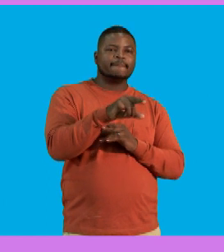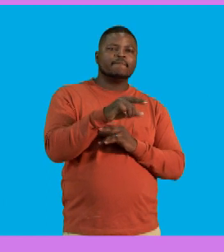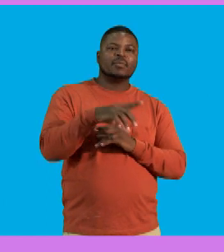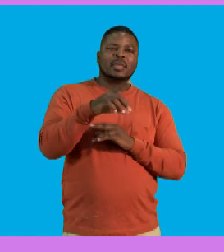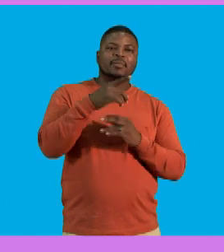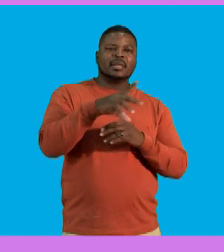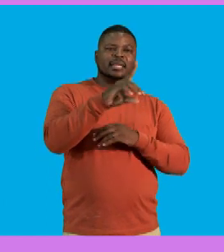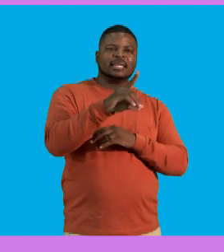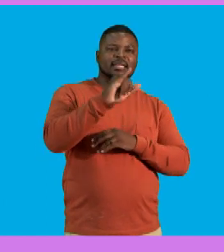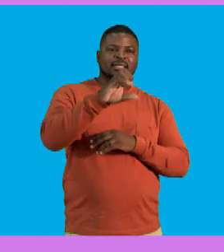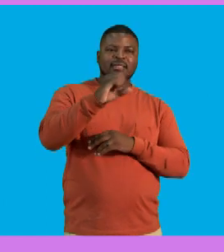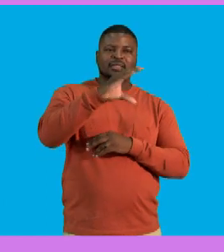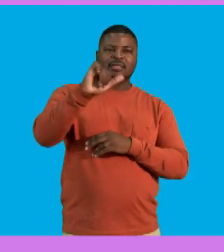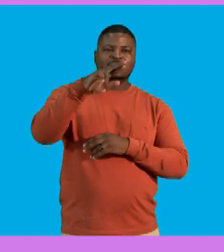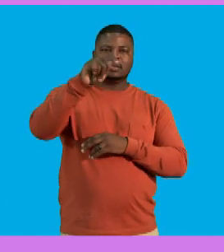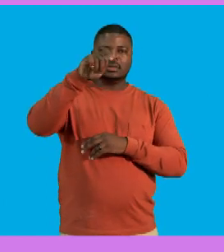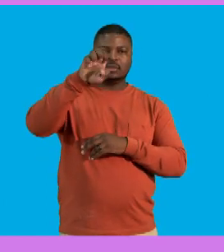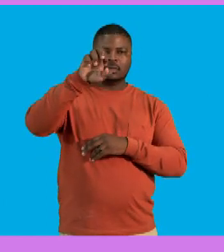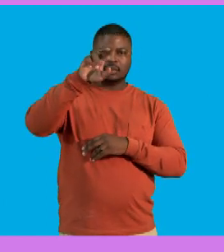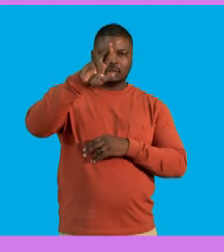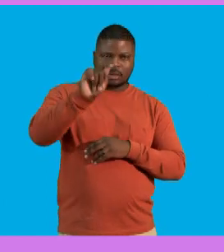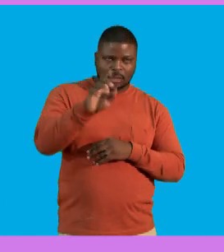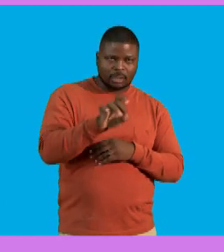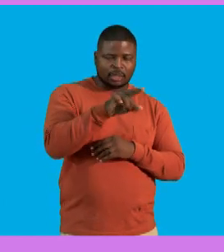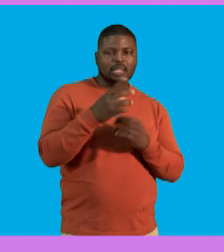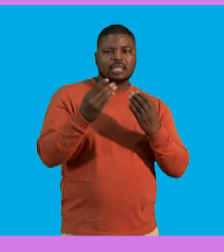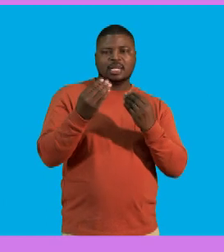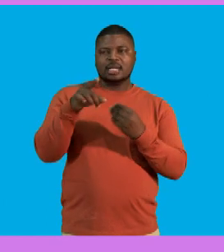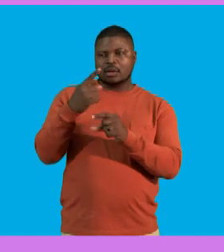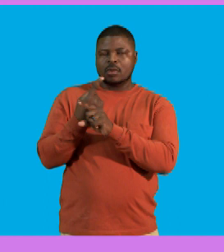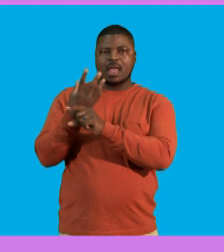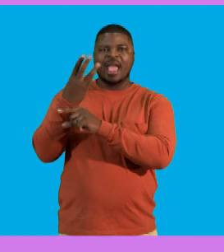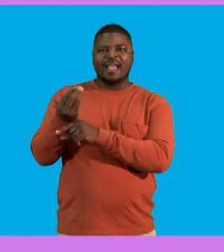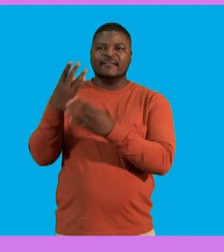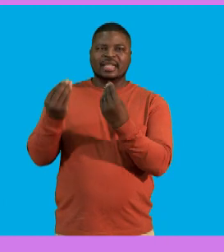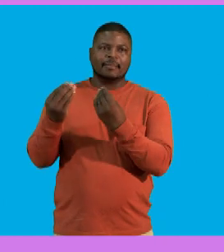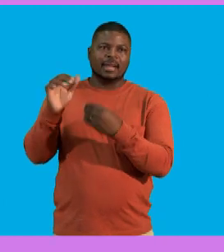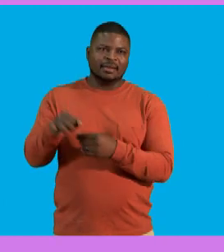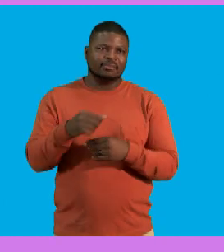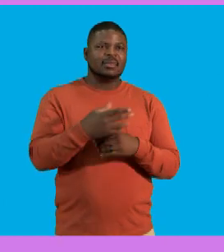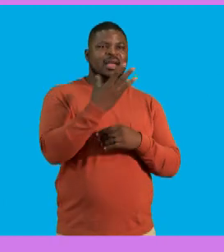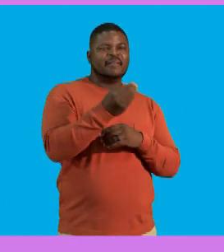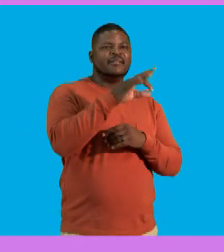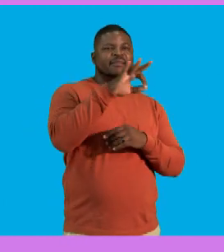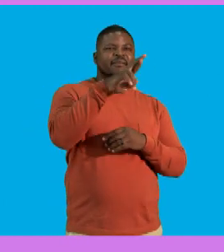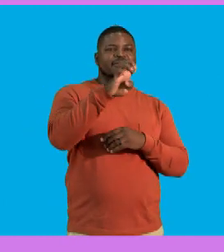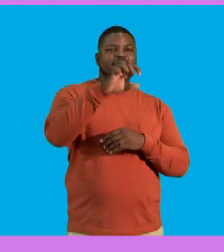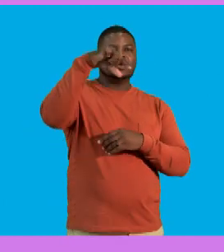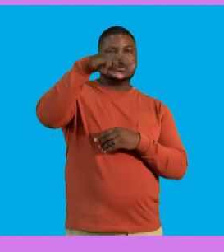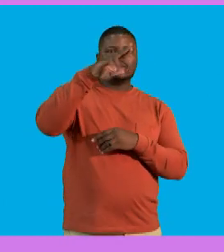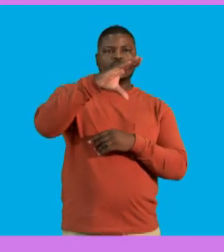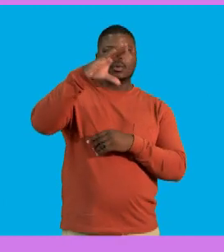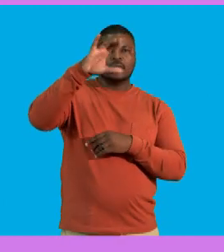Data that can only have certain values, usually whole numbers. We then have the frequency table, which we've done a few